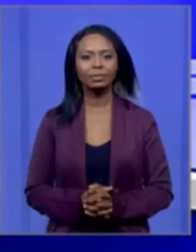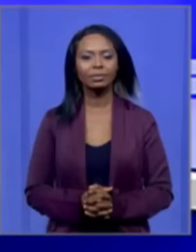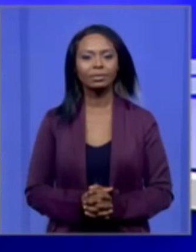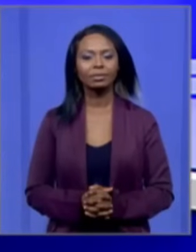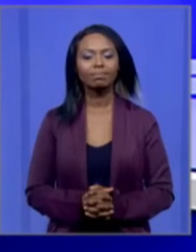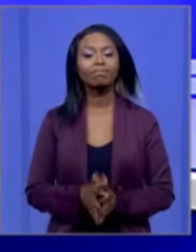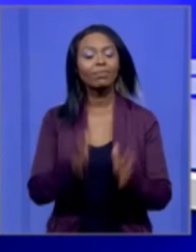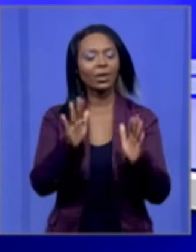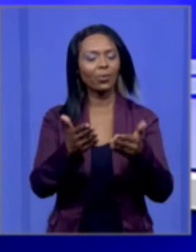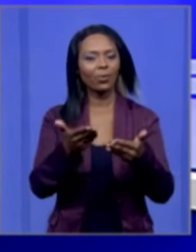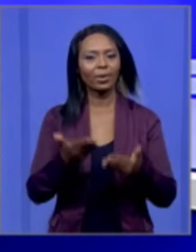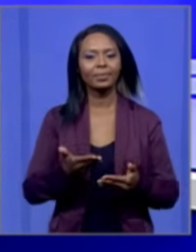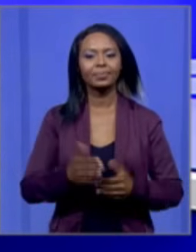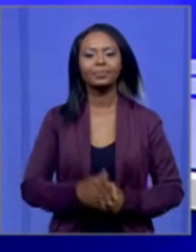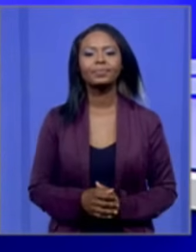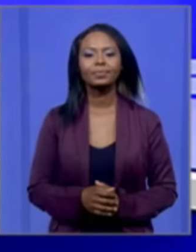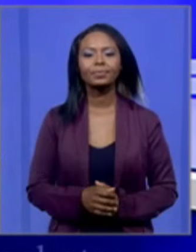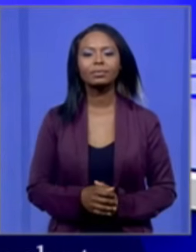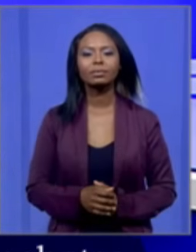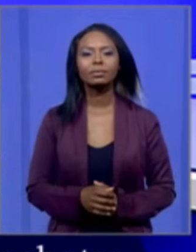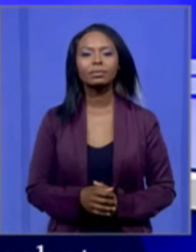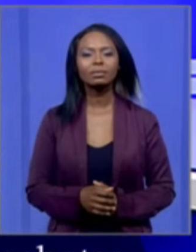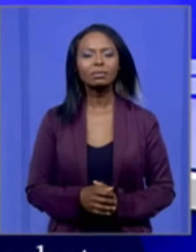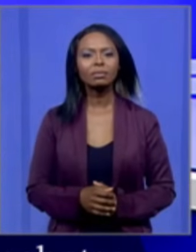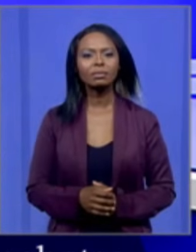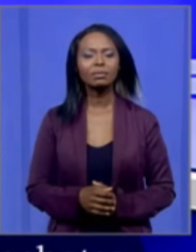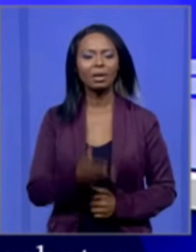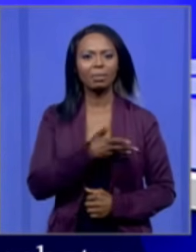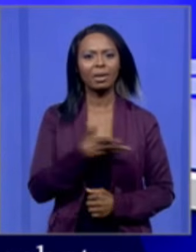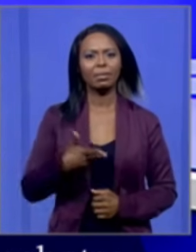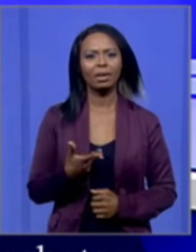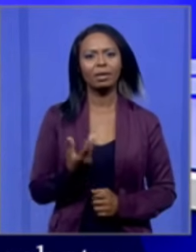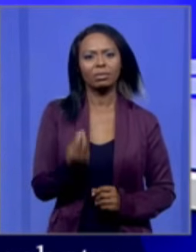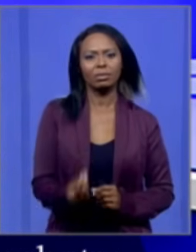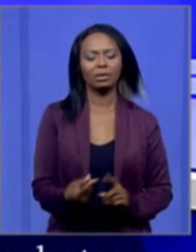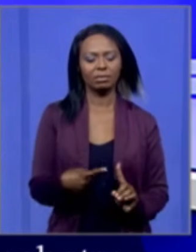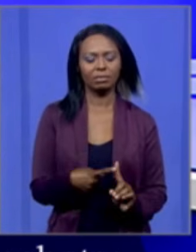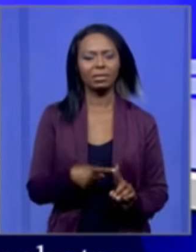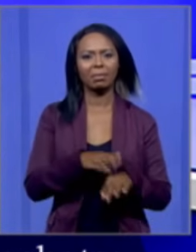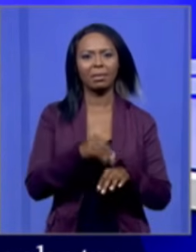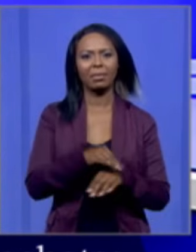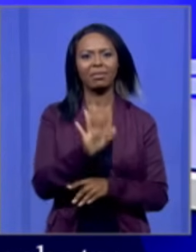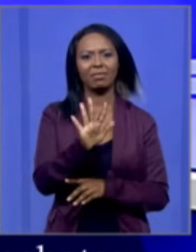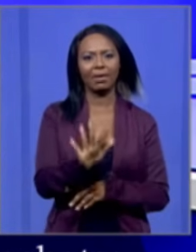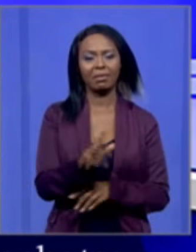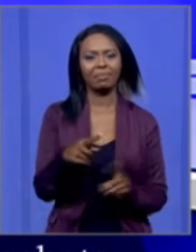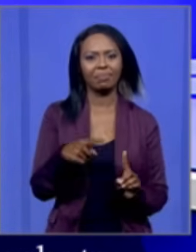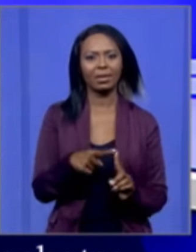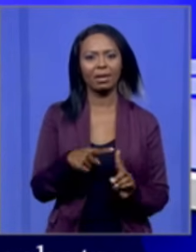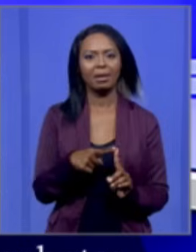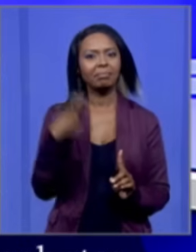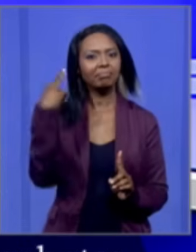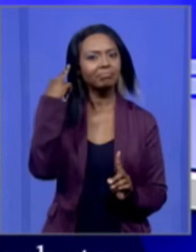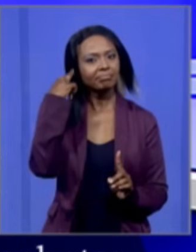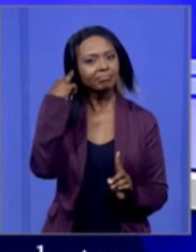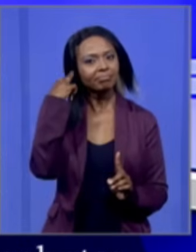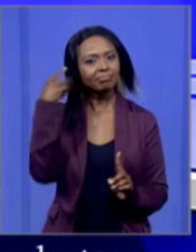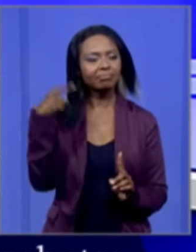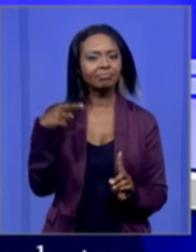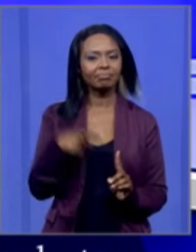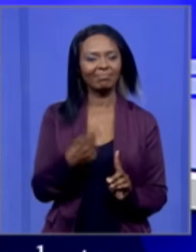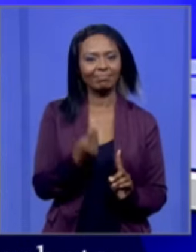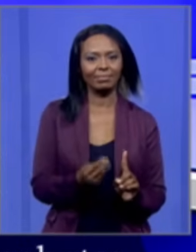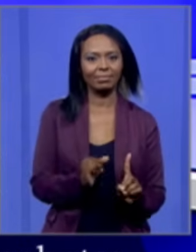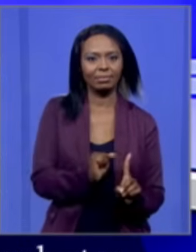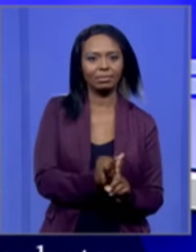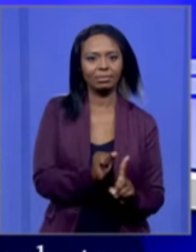Le sa amogetšwe mmagongwana wa mengwaga mehlano yo a nago le bothata bja go kwa gabotse ka lebaka la go